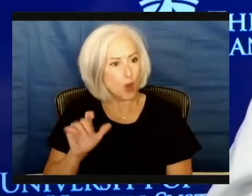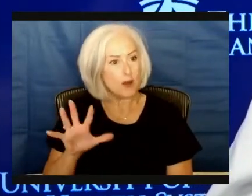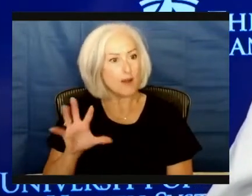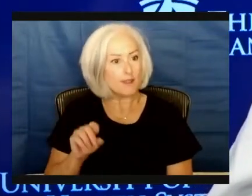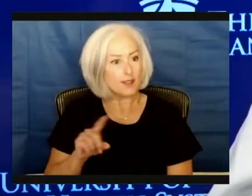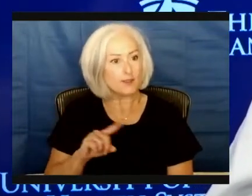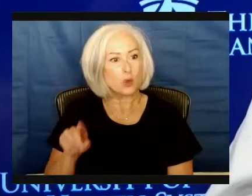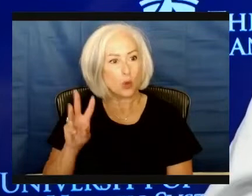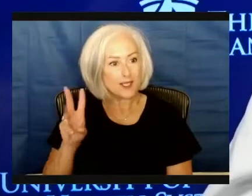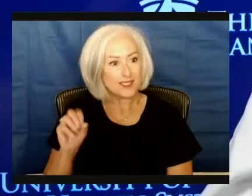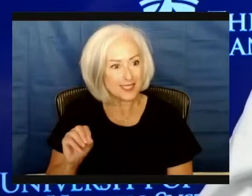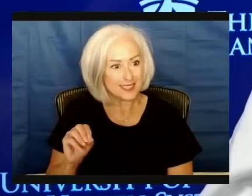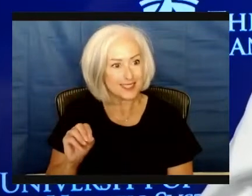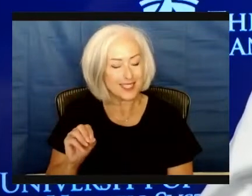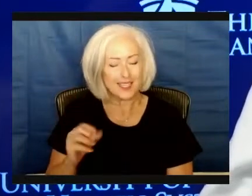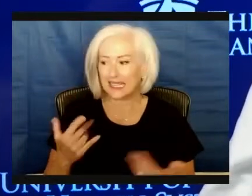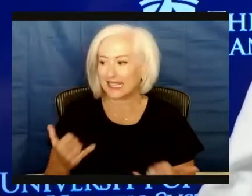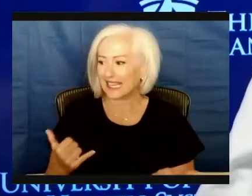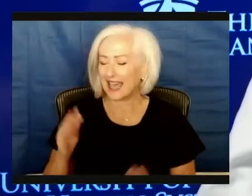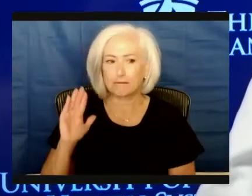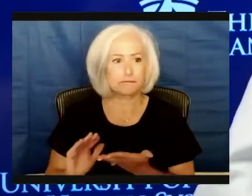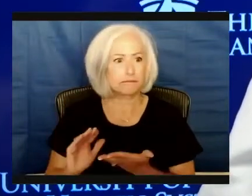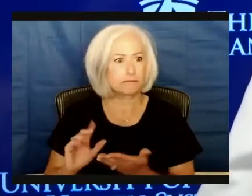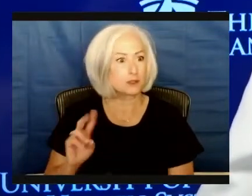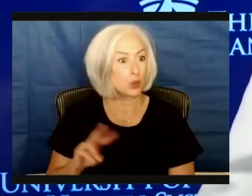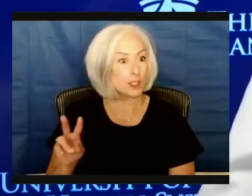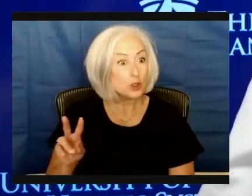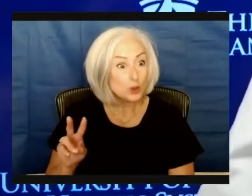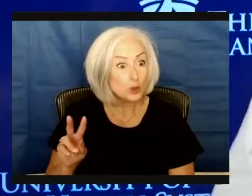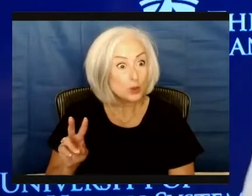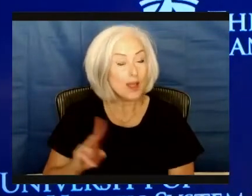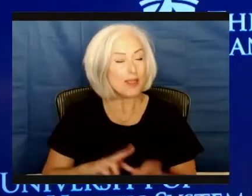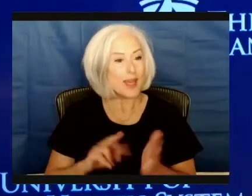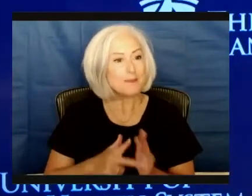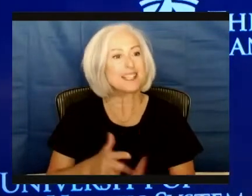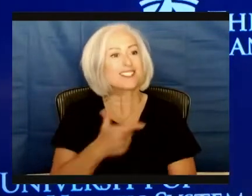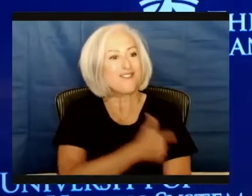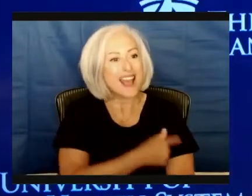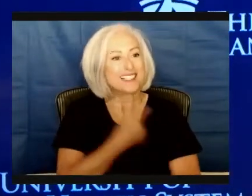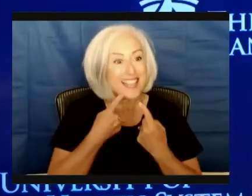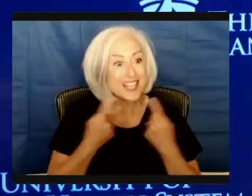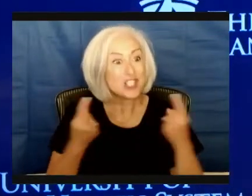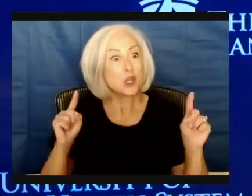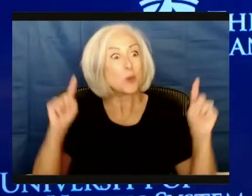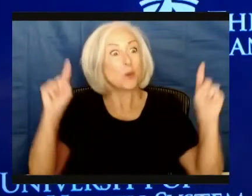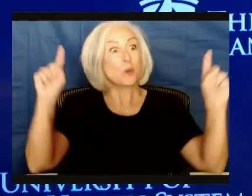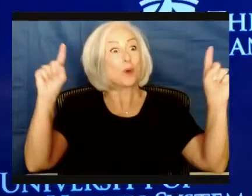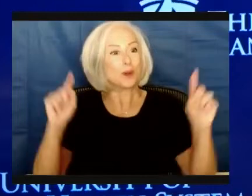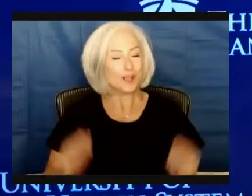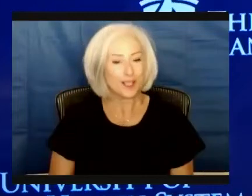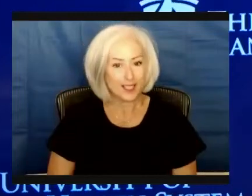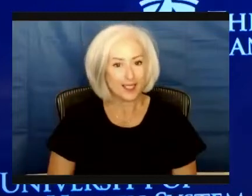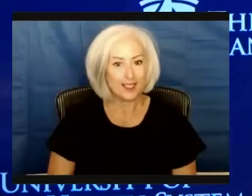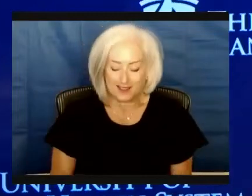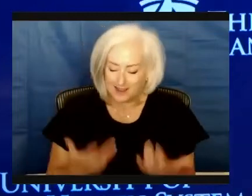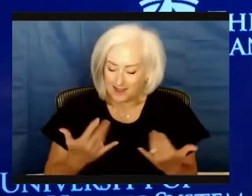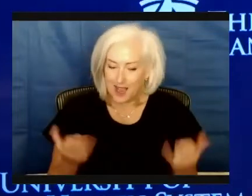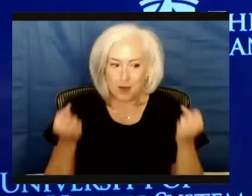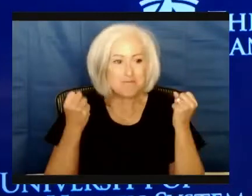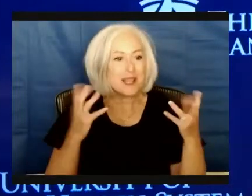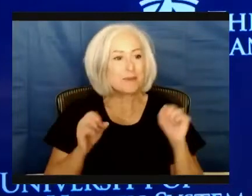got 22. Yeah. So actually, vaccination is working. And the fact is, a lot of people have now had COVID, and that helps